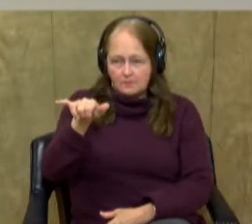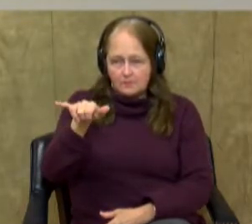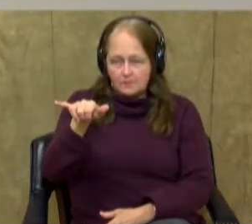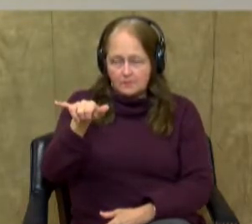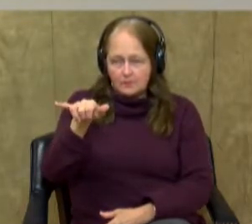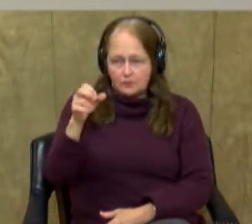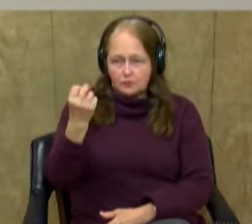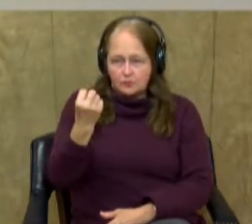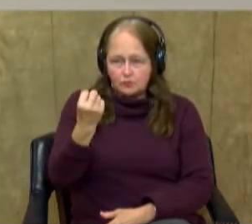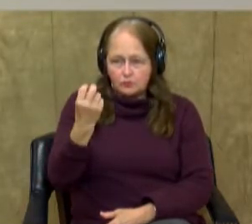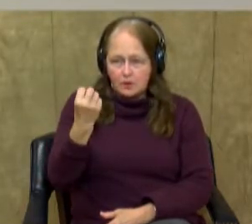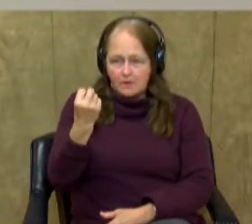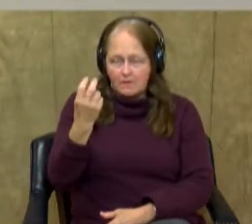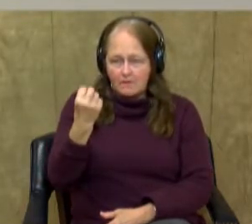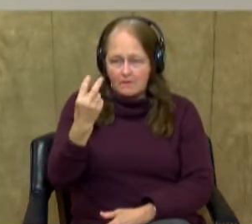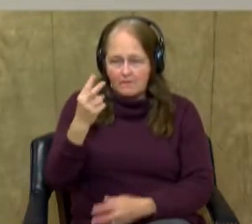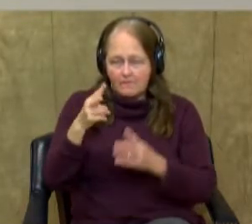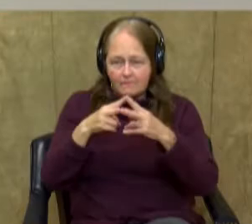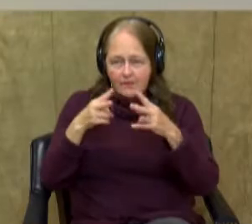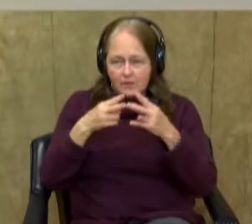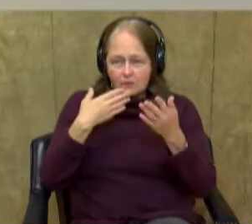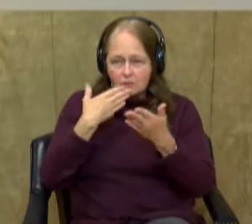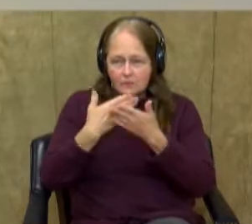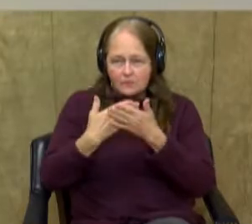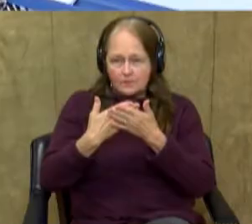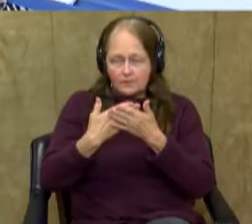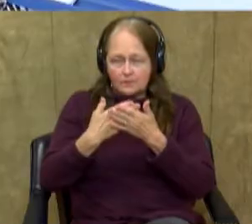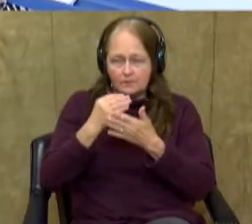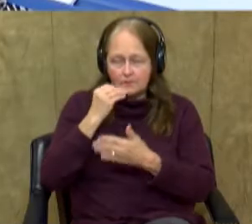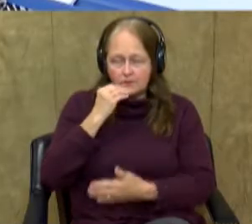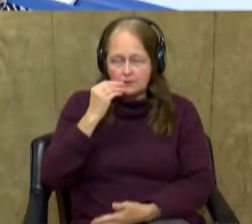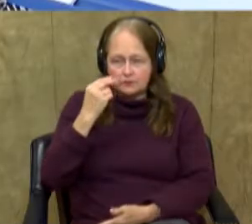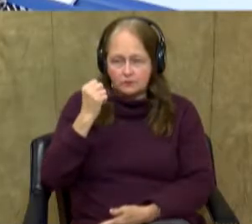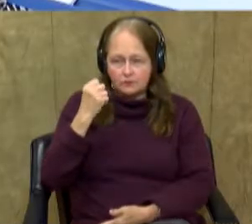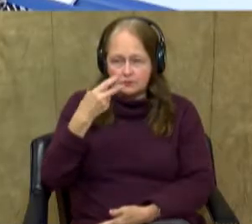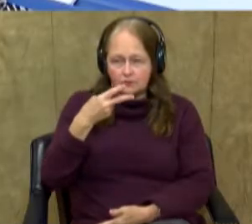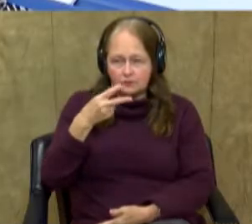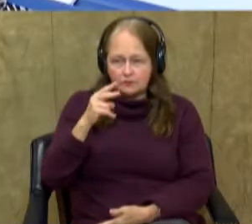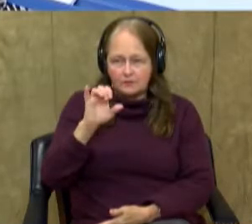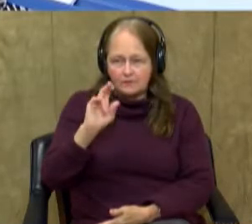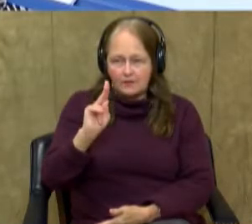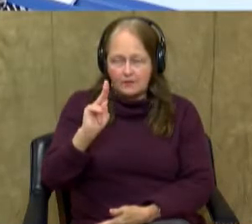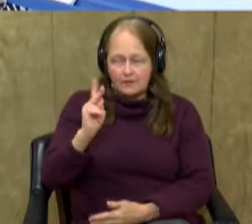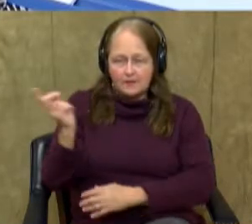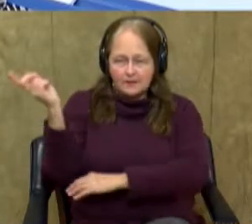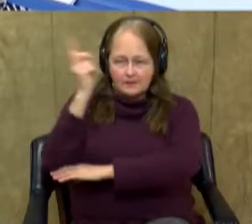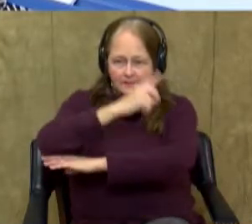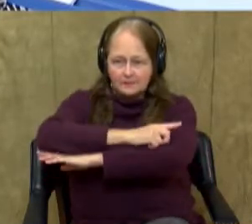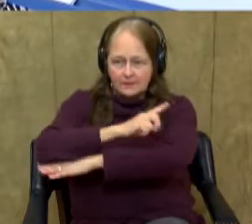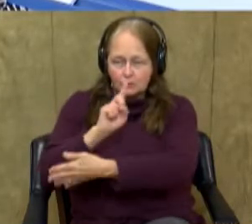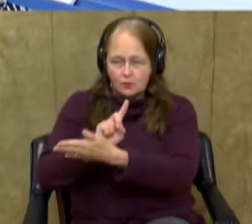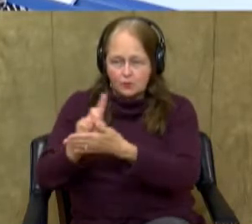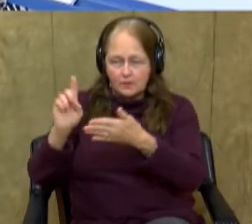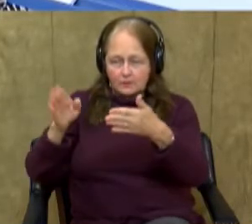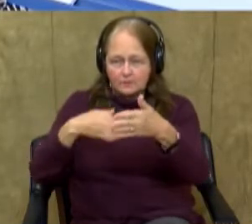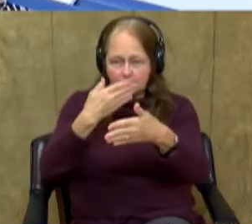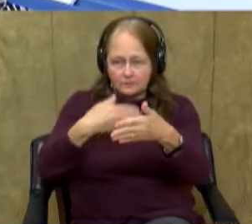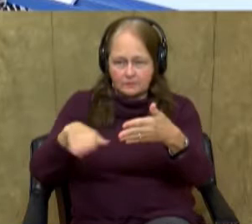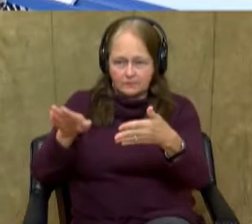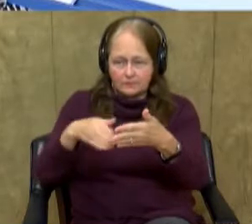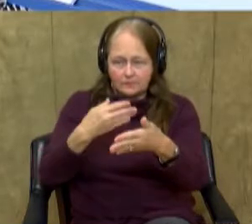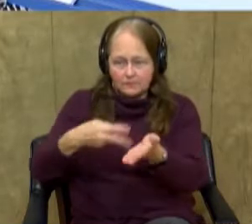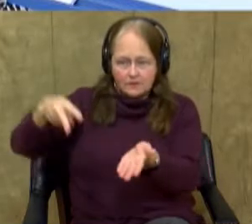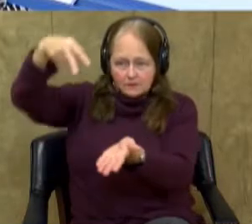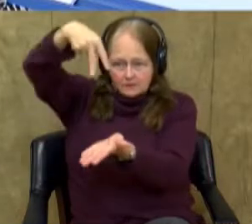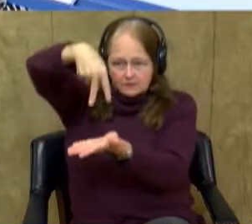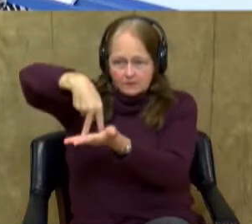the 12th. Very good. How about, Miss Chabot, we do our Days of the Week song? Awesome. All right, Ready? everybody stand